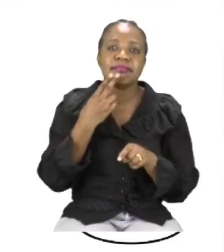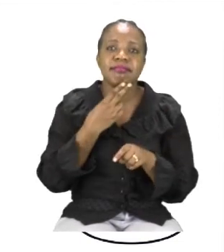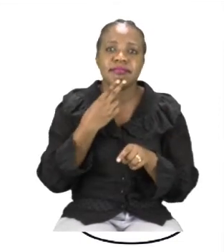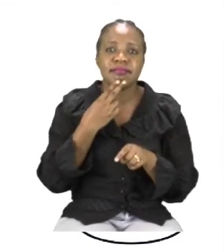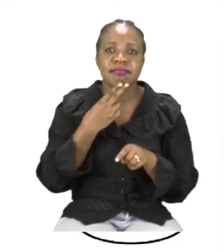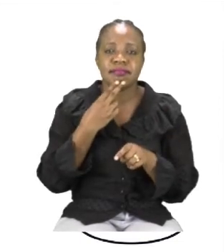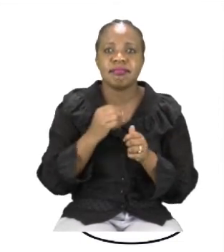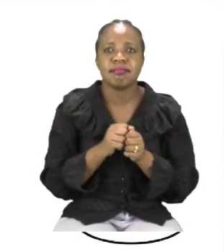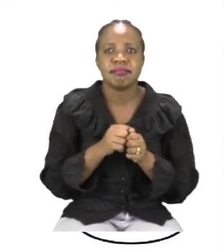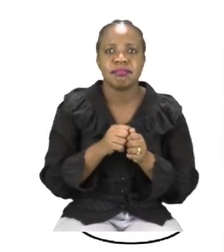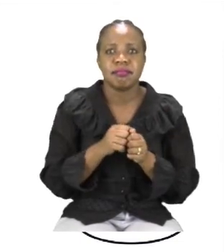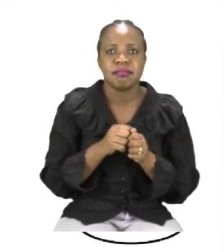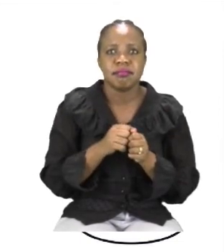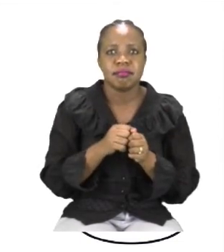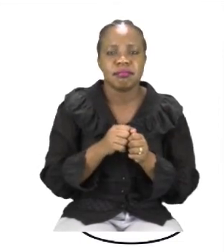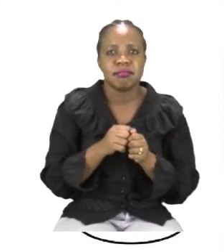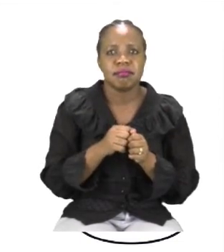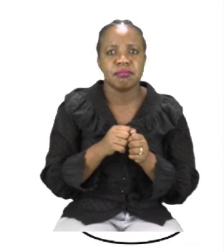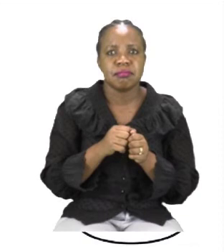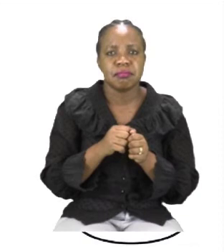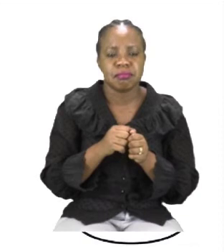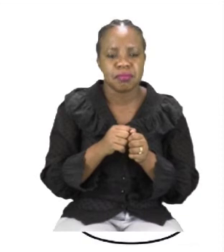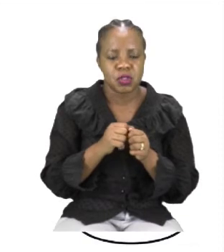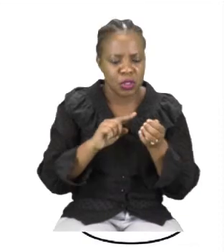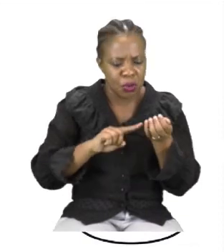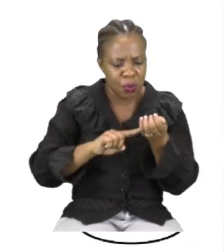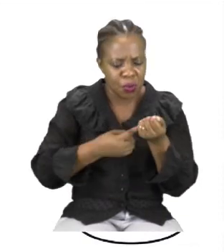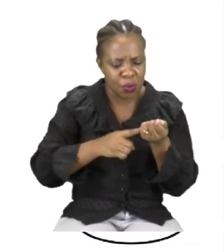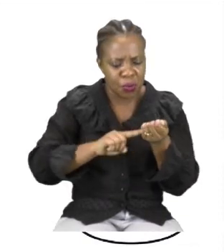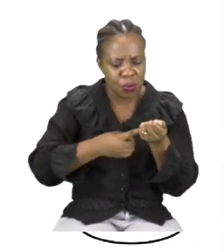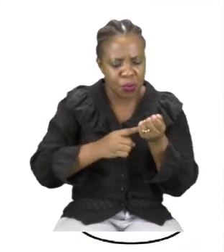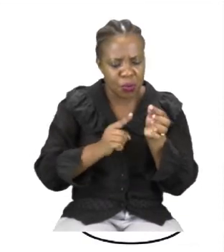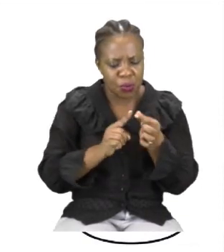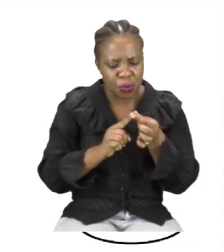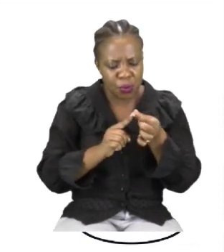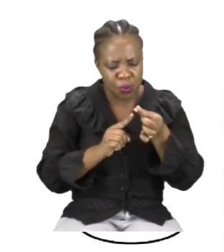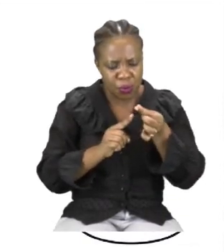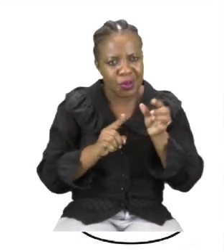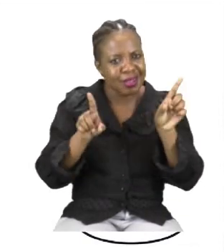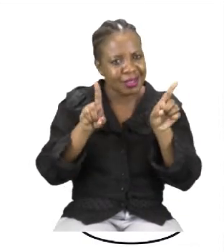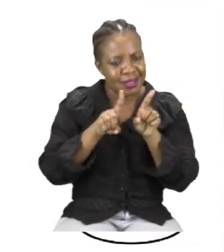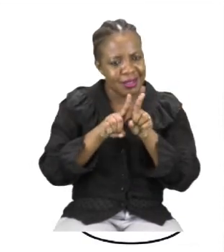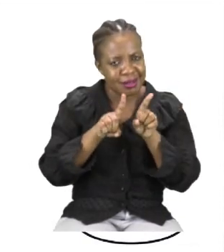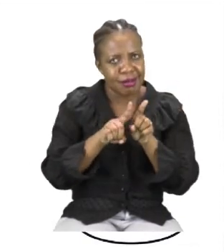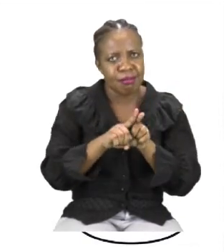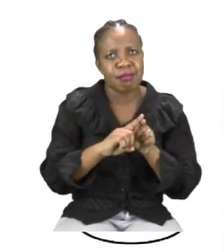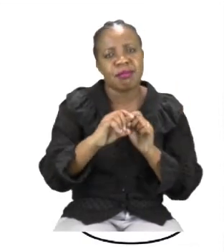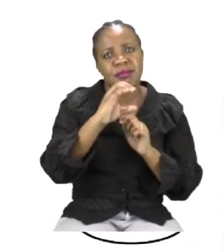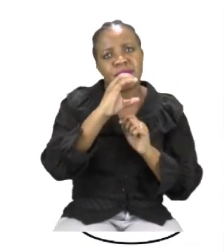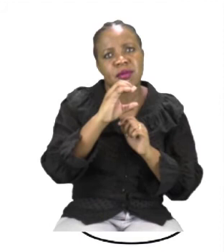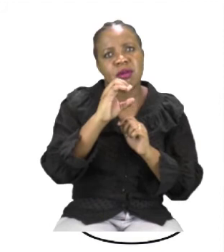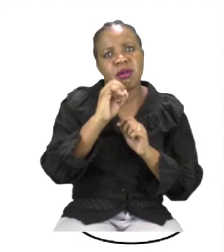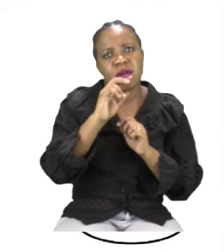the first part where we have the pointed part is in the shape of a cone. Then